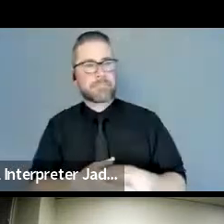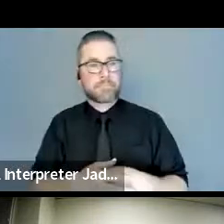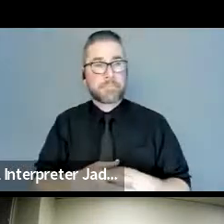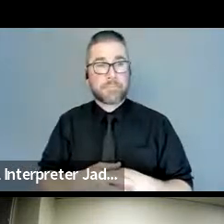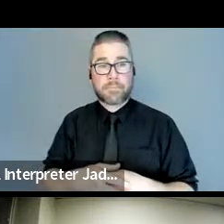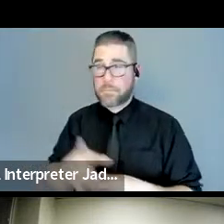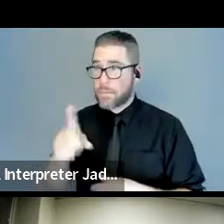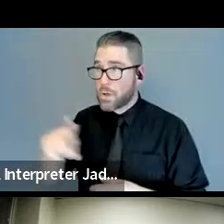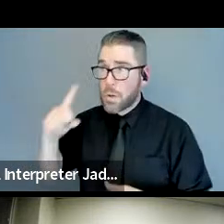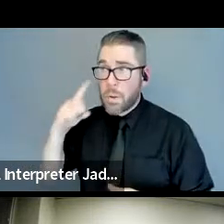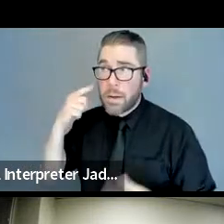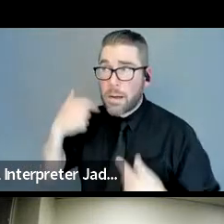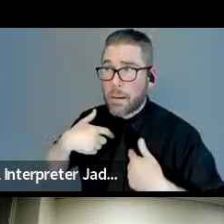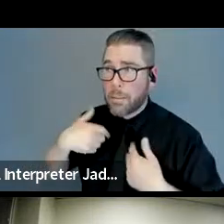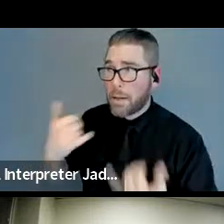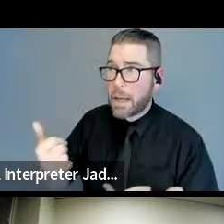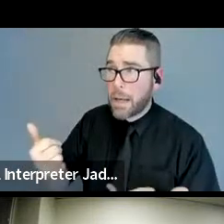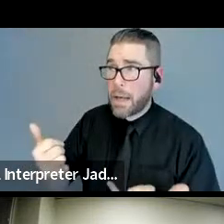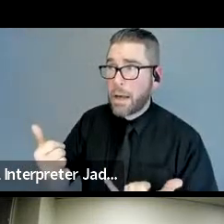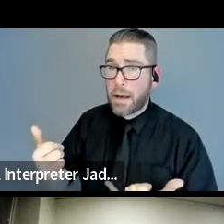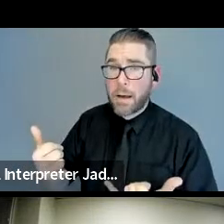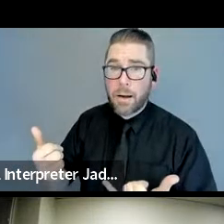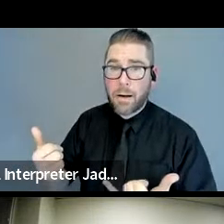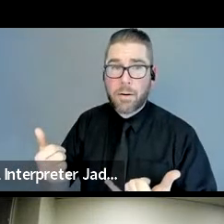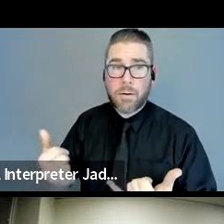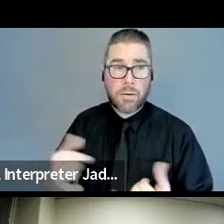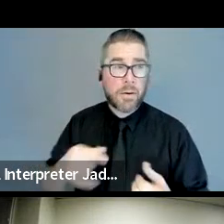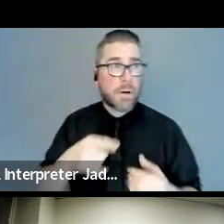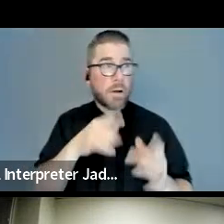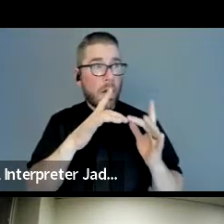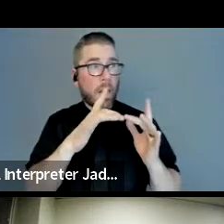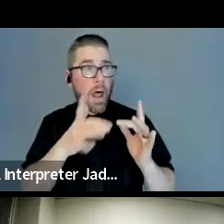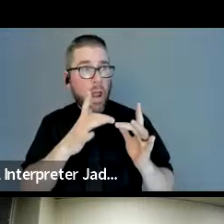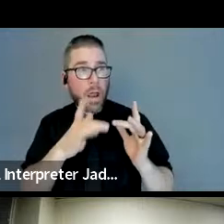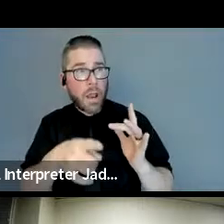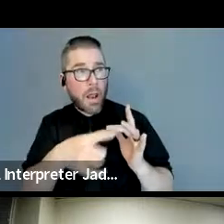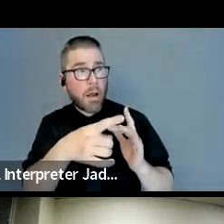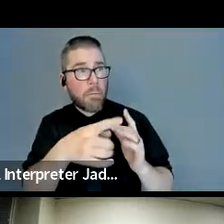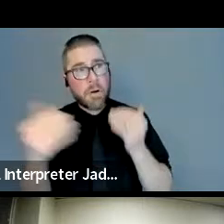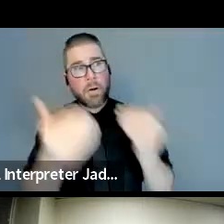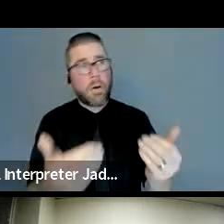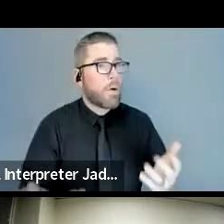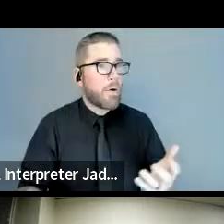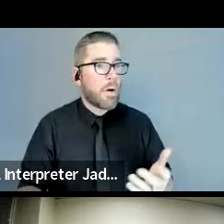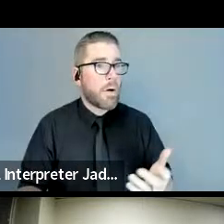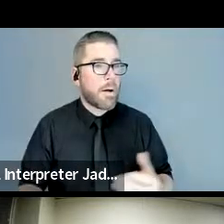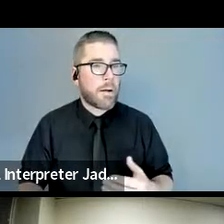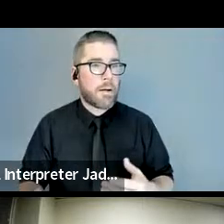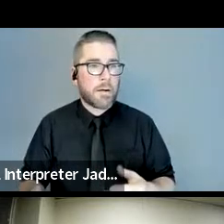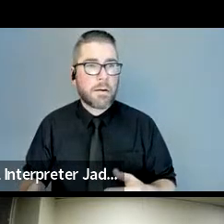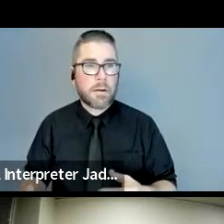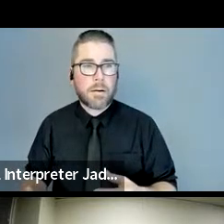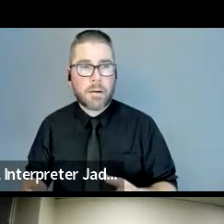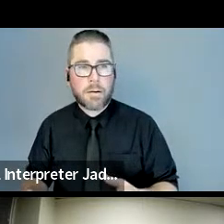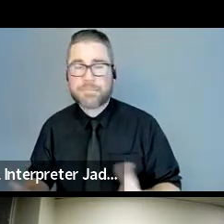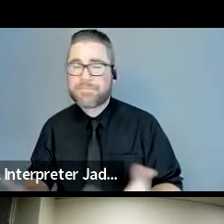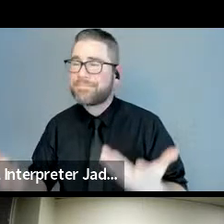now? You're cutting out. Okay. Go ahead. No, I just feel